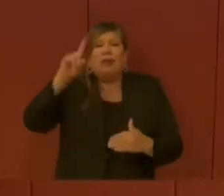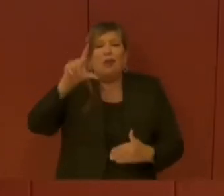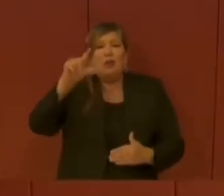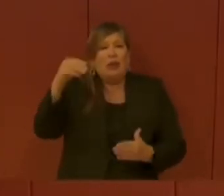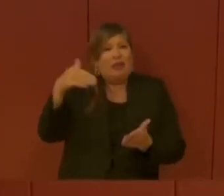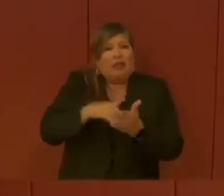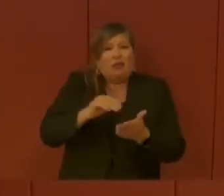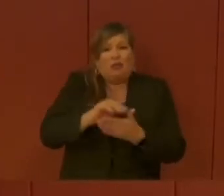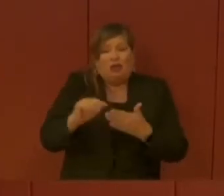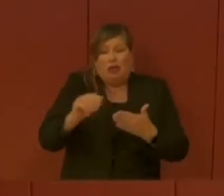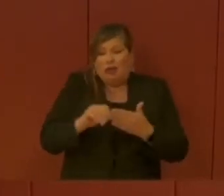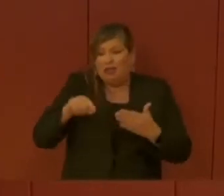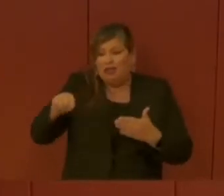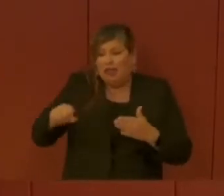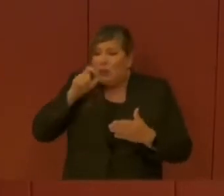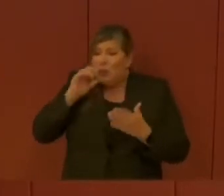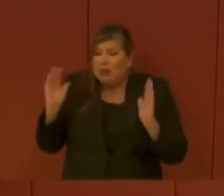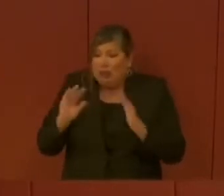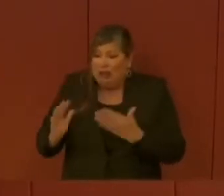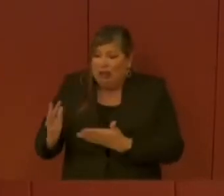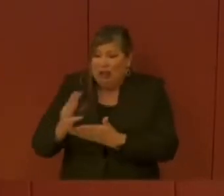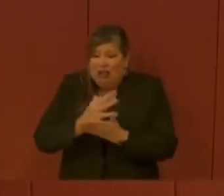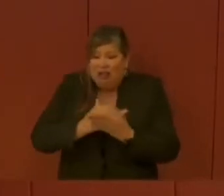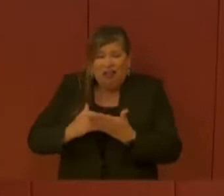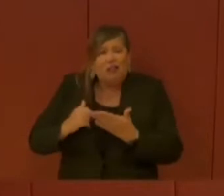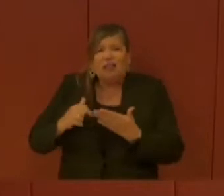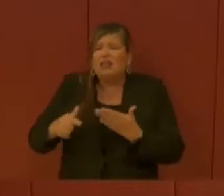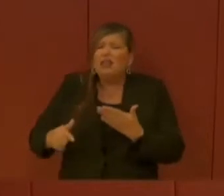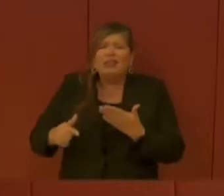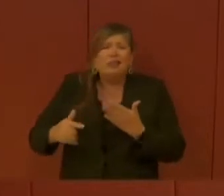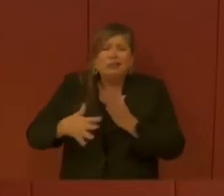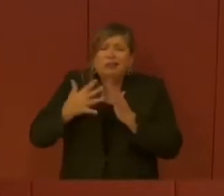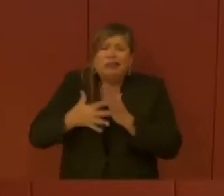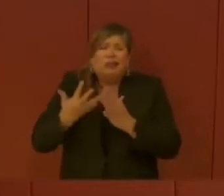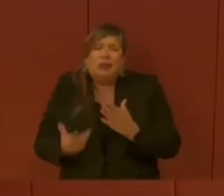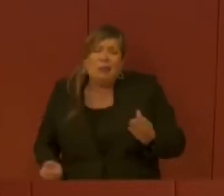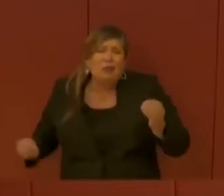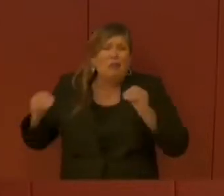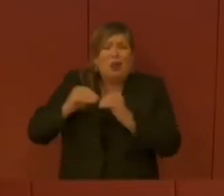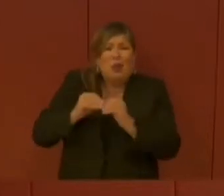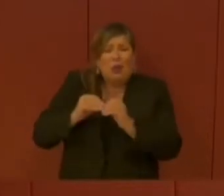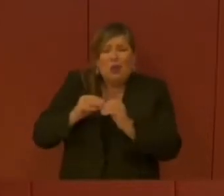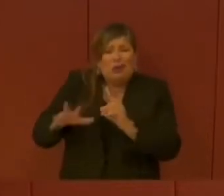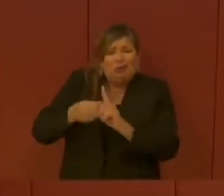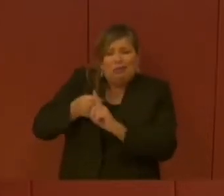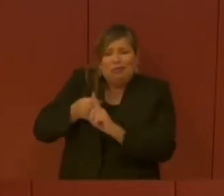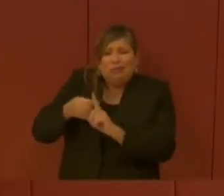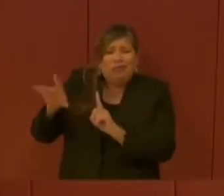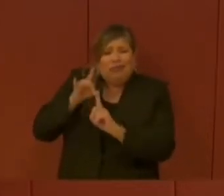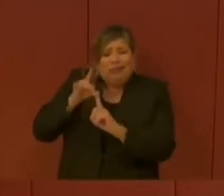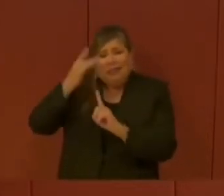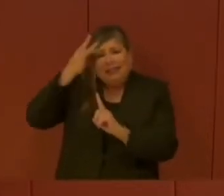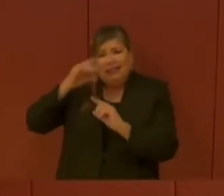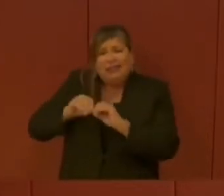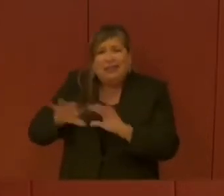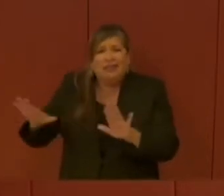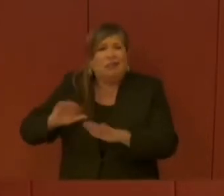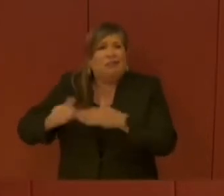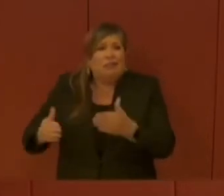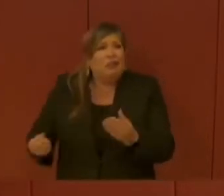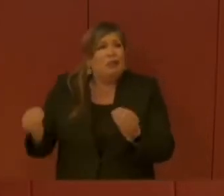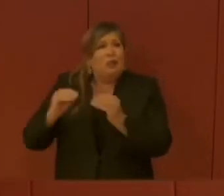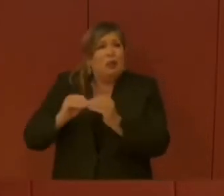$120,000. They've been impacted by multiples in terms of the impact of this disease and this